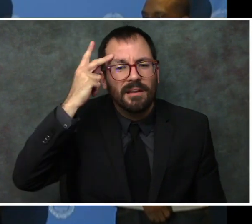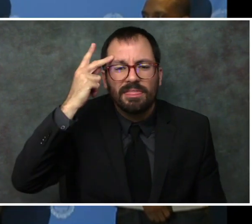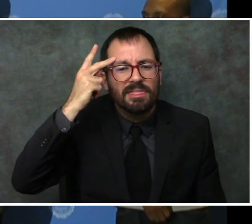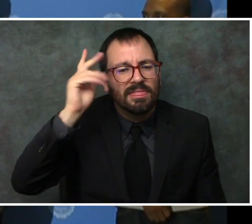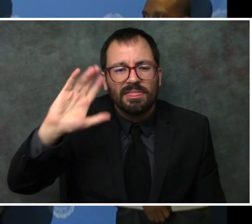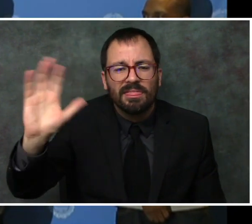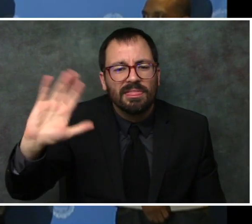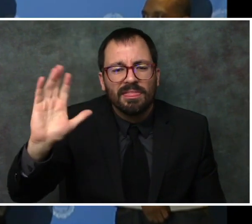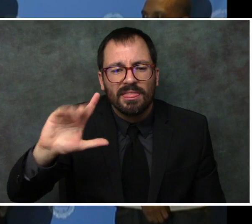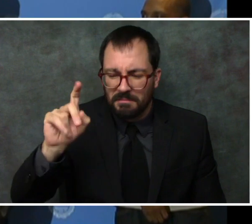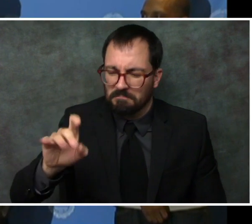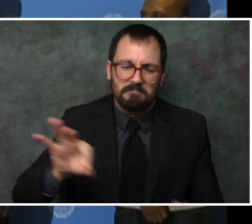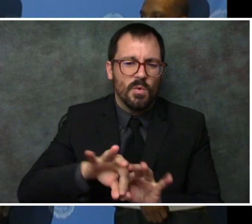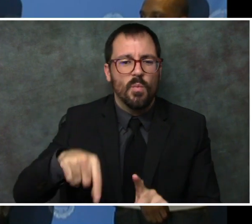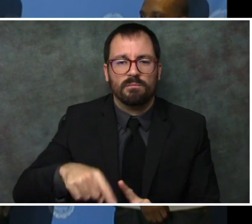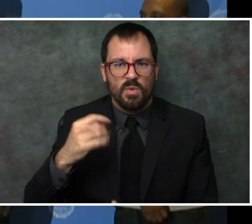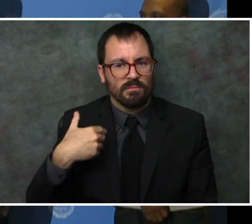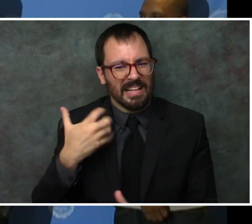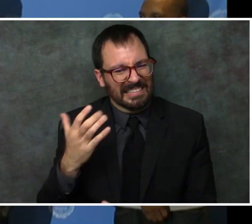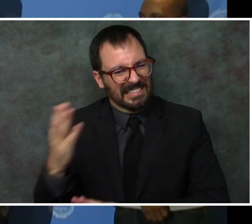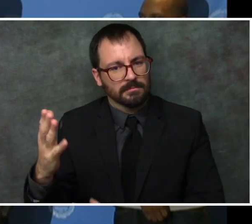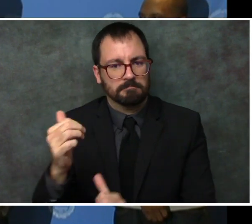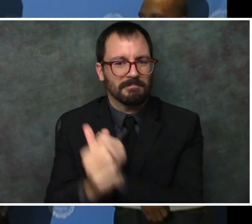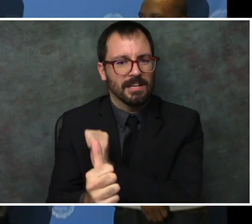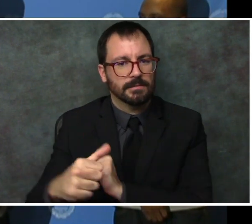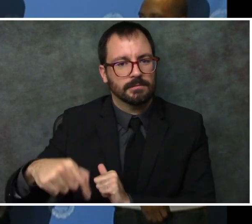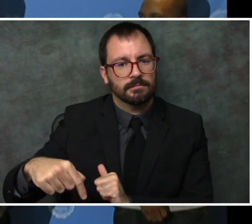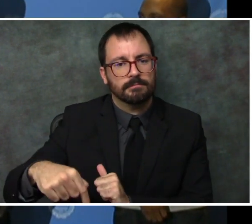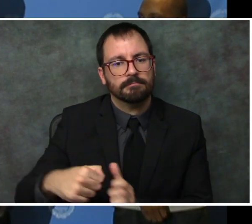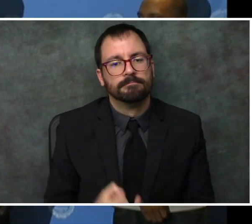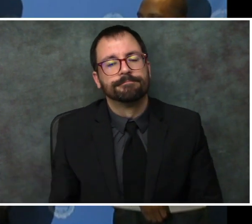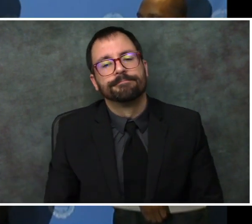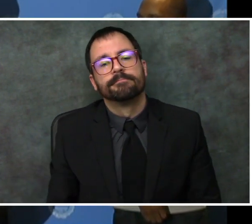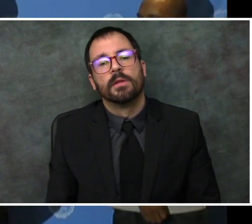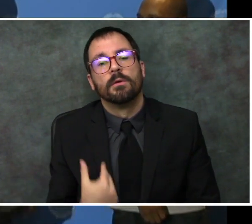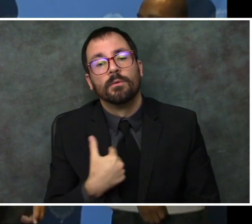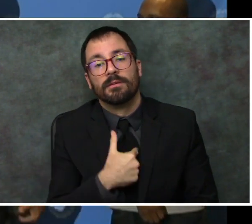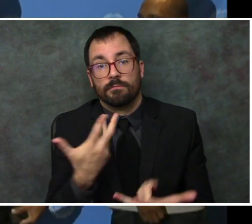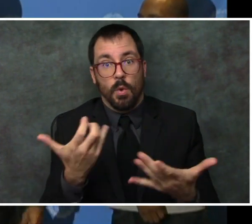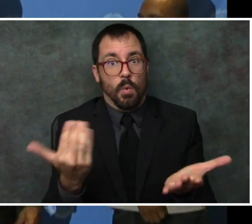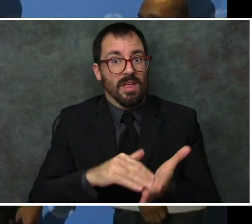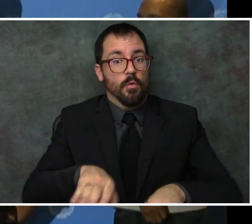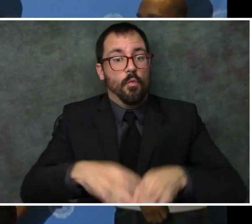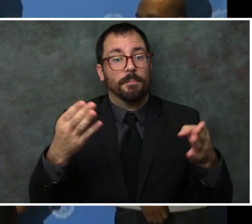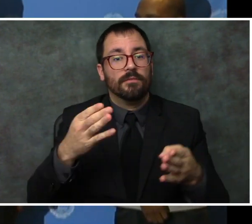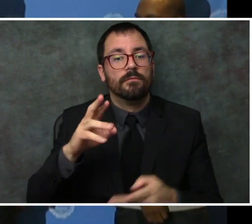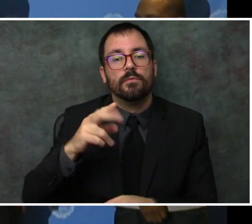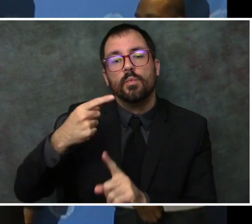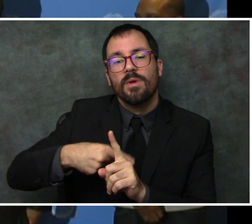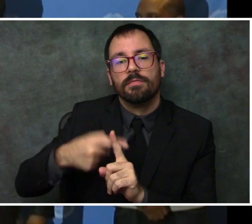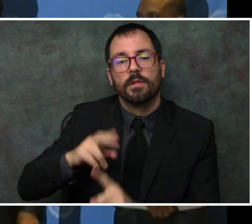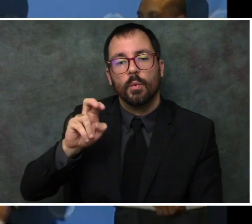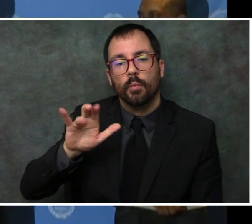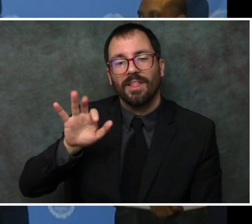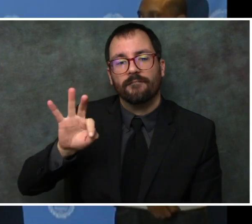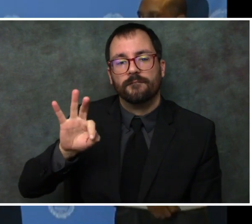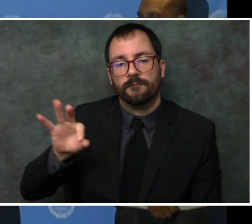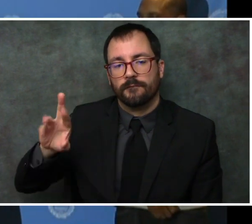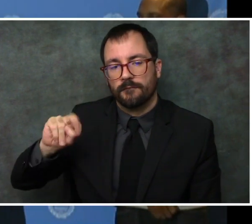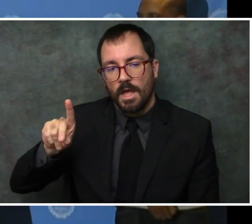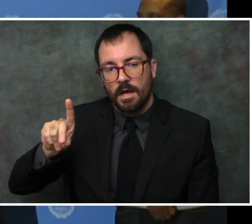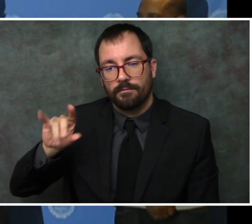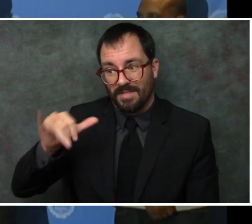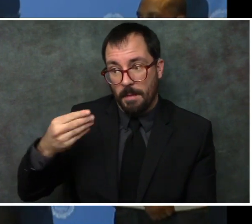our rental relief fund, which already has 1,000 families in it. That support goes directly to landlords and encourage them to